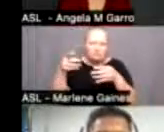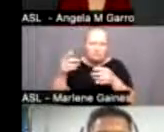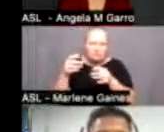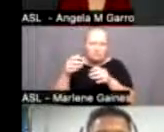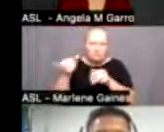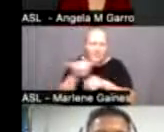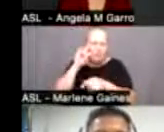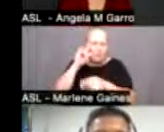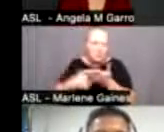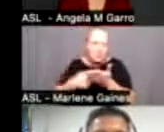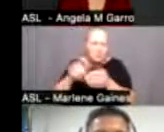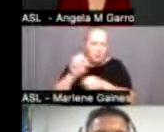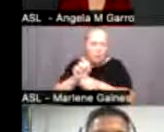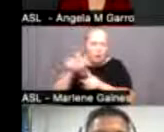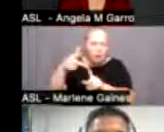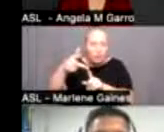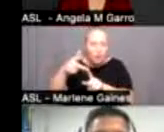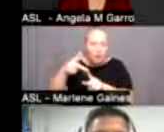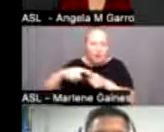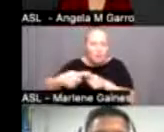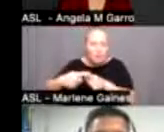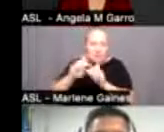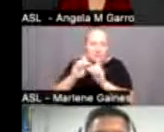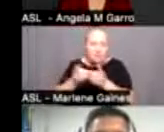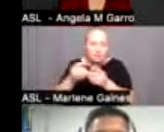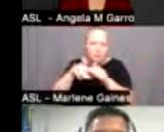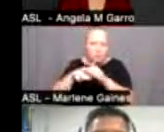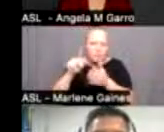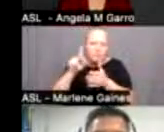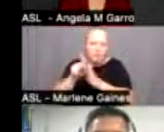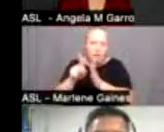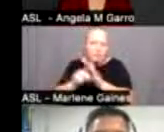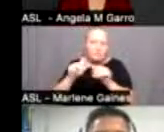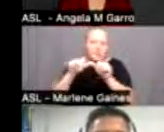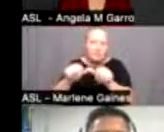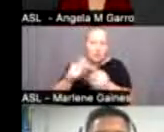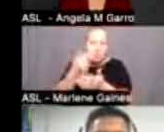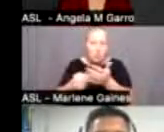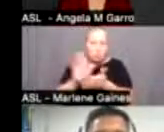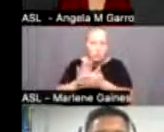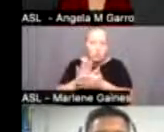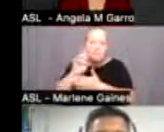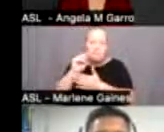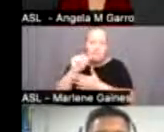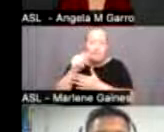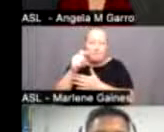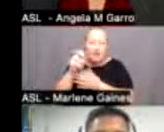3, implementing district enrollment policies to maintain both schools as magnet programs. And